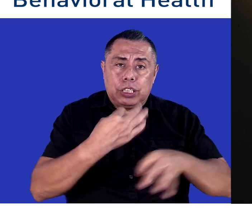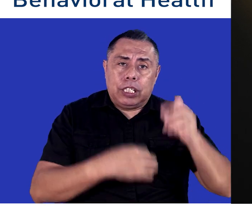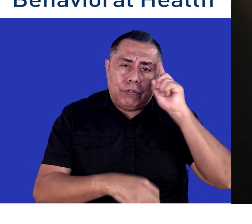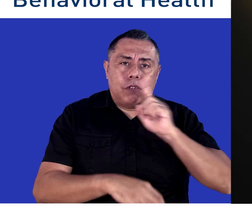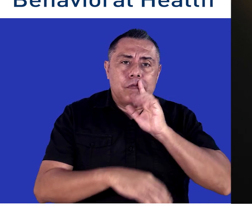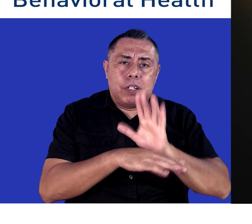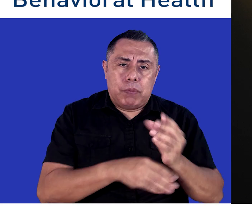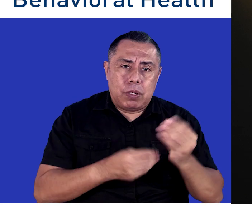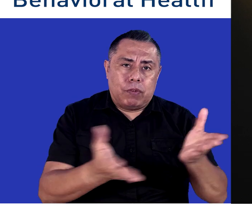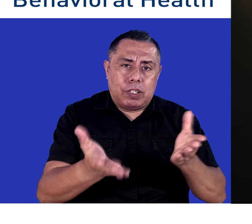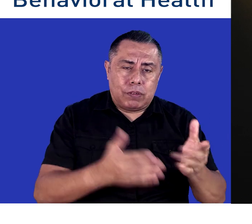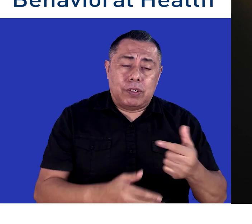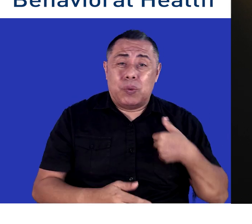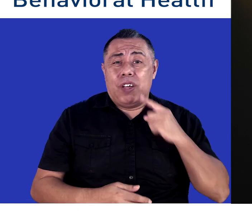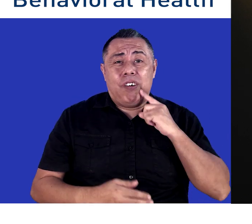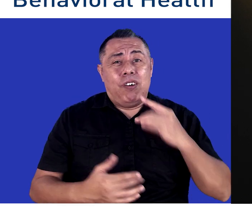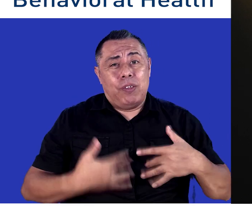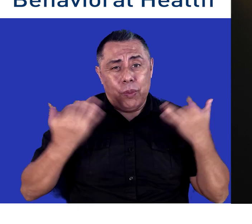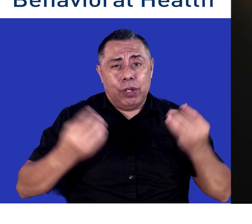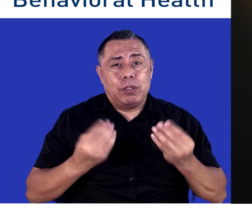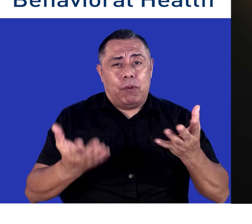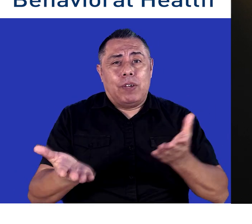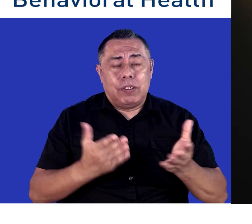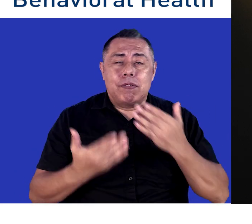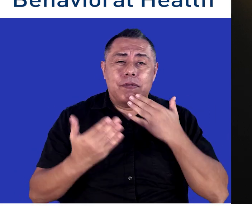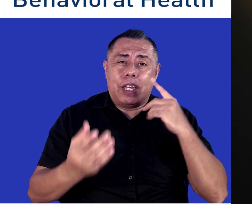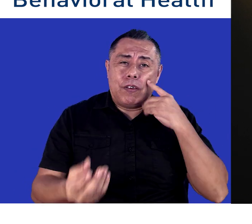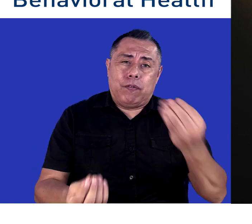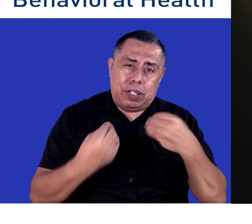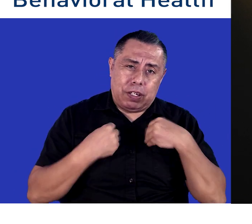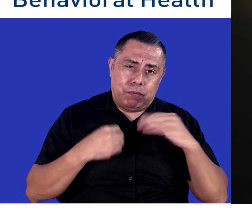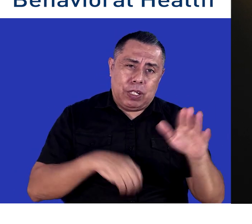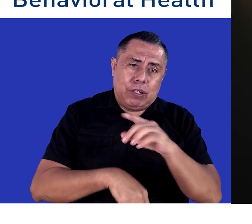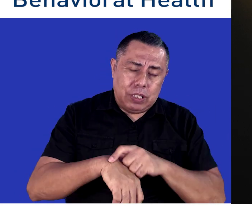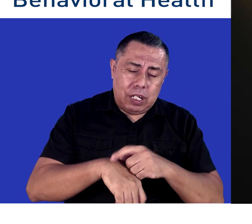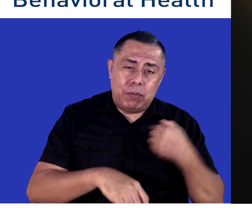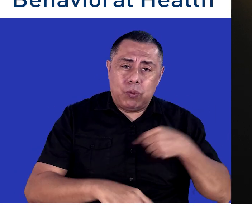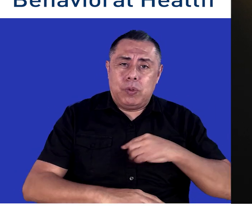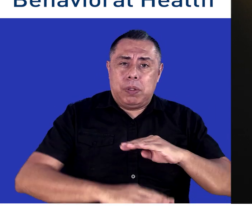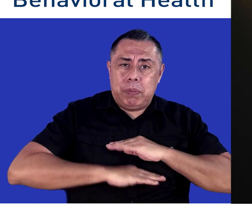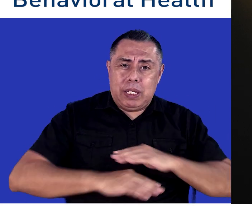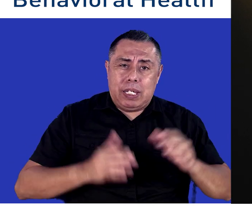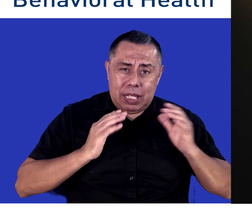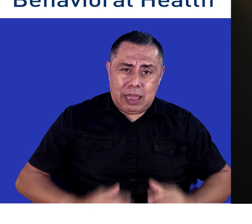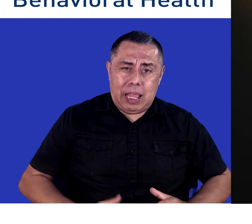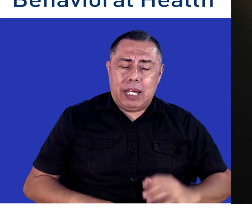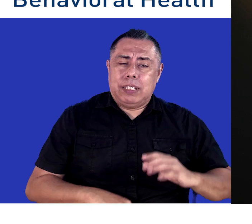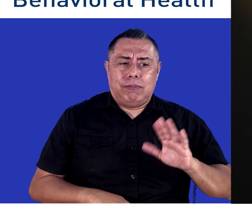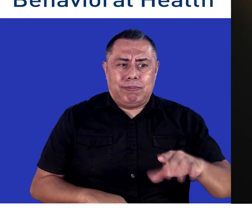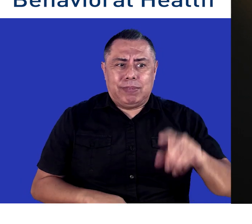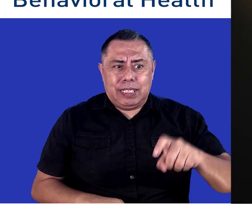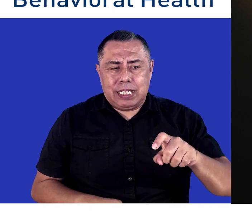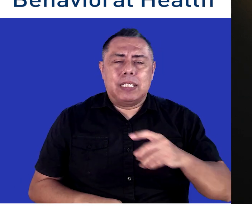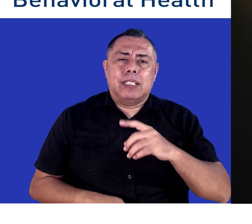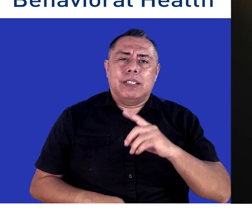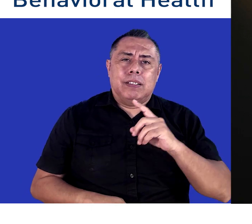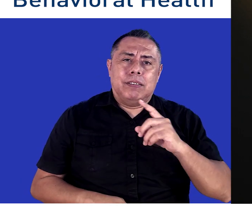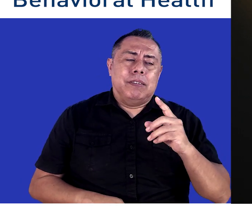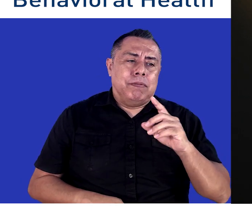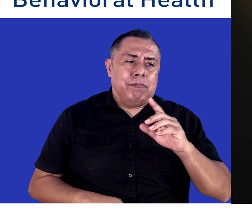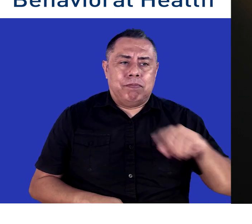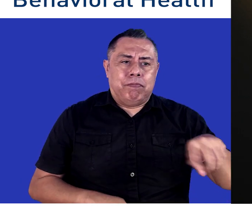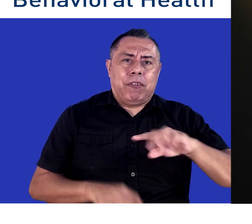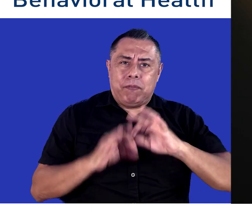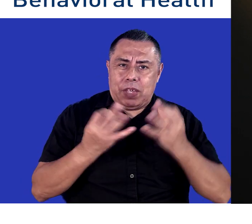We're excited to do the work that we do. Thank you for giving me some of your time today. Meeting the countless needs of our department clients and their families